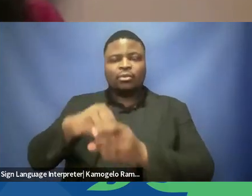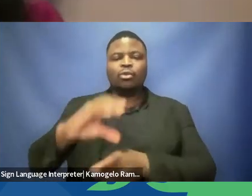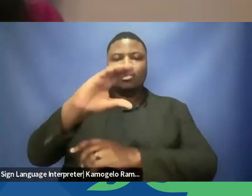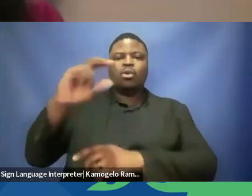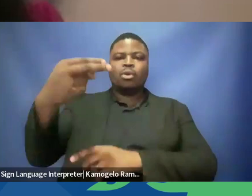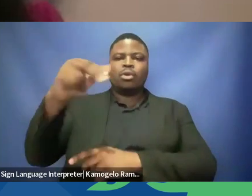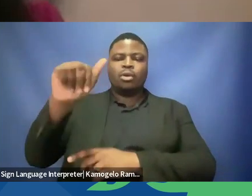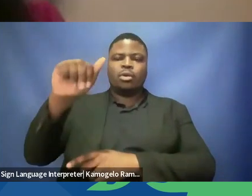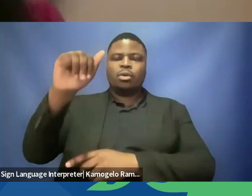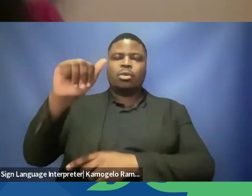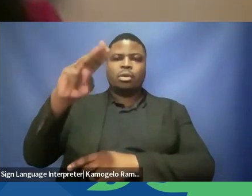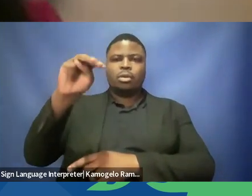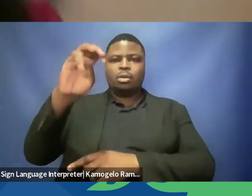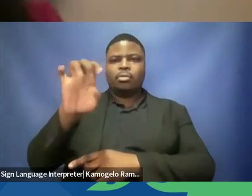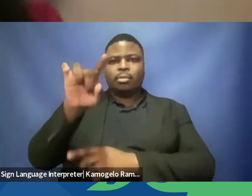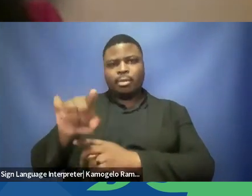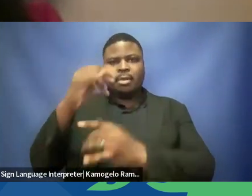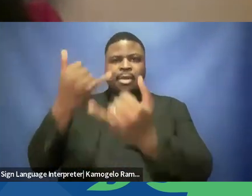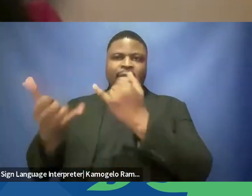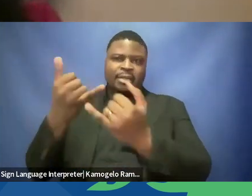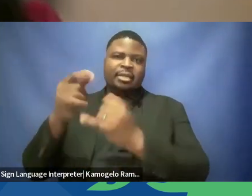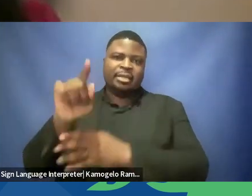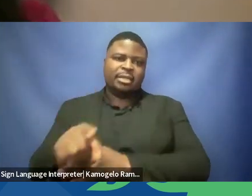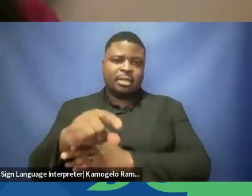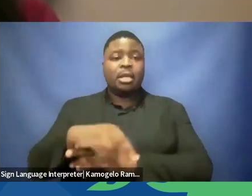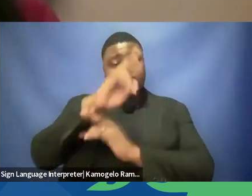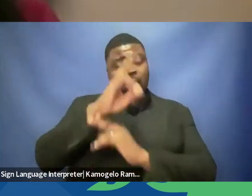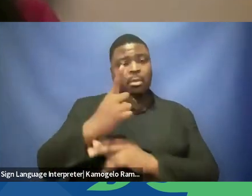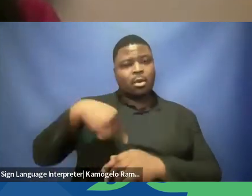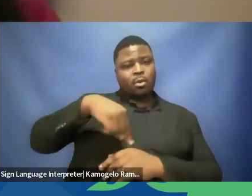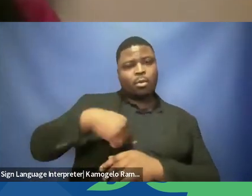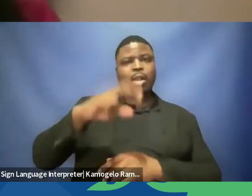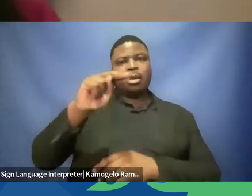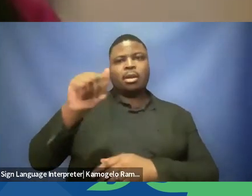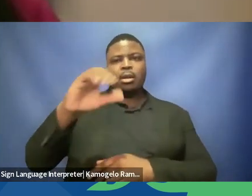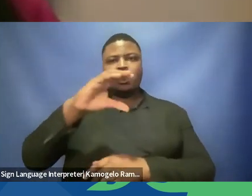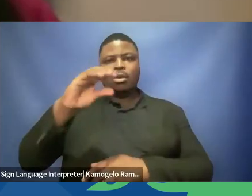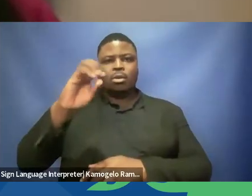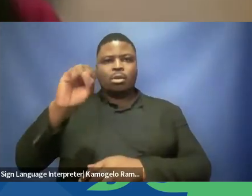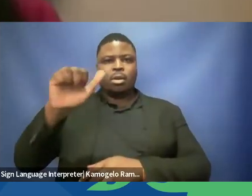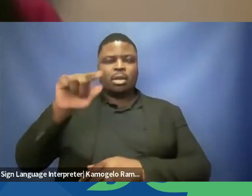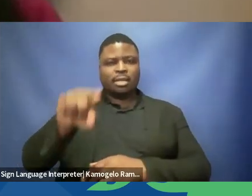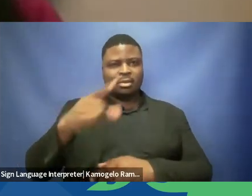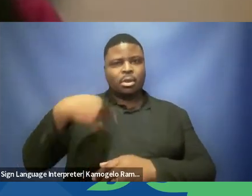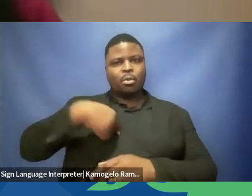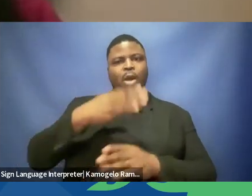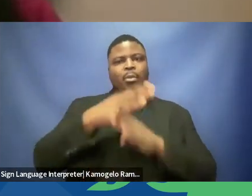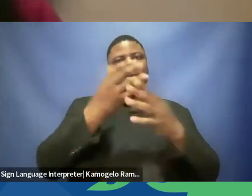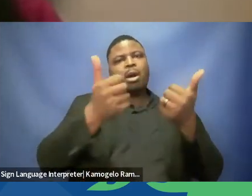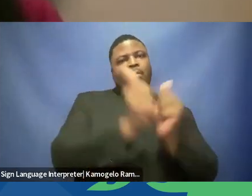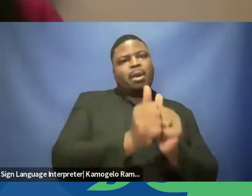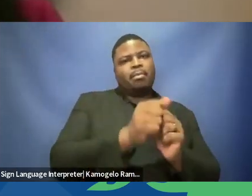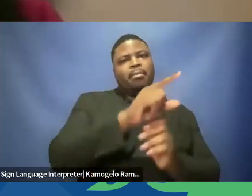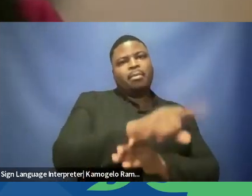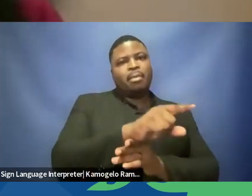before, NACOSA, through work with several partners, and I'll mention them now, TB HIV Care,